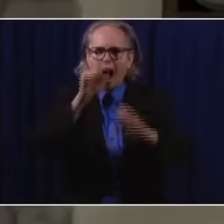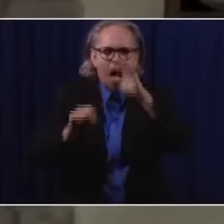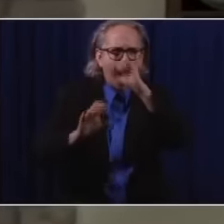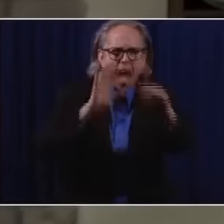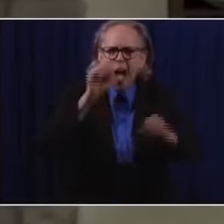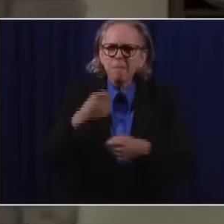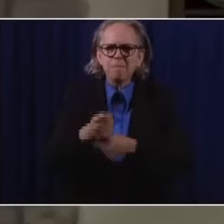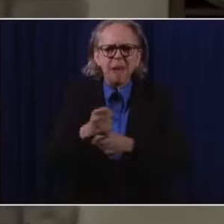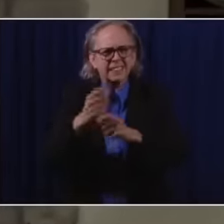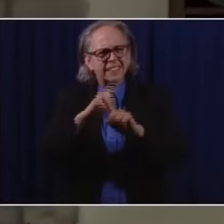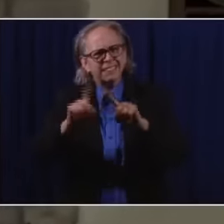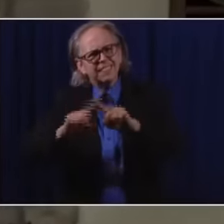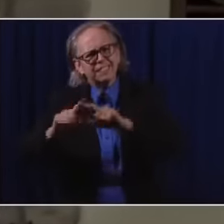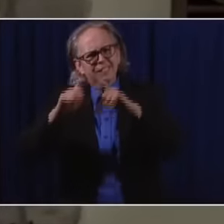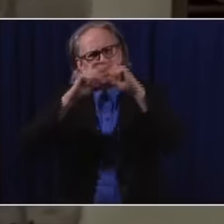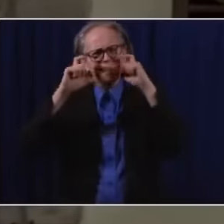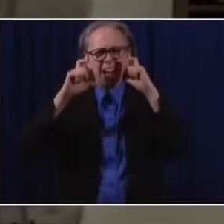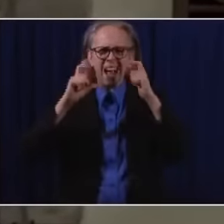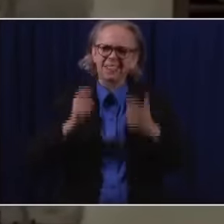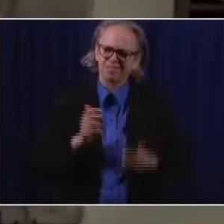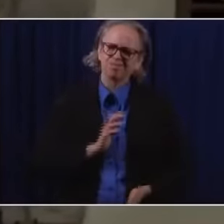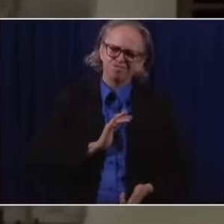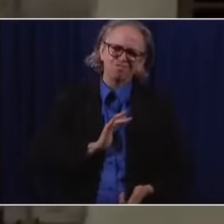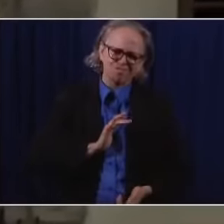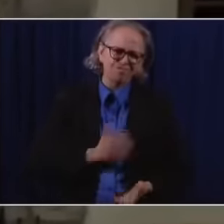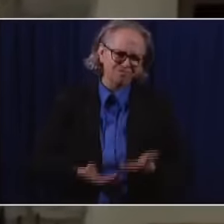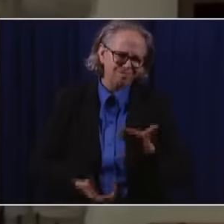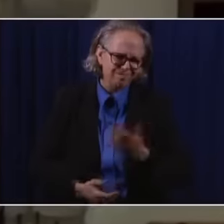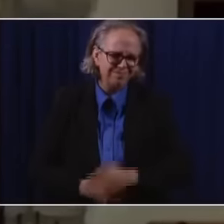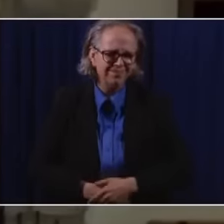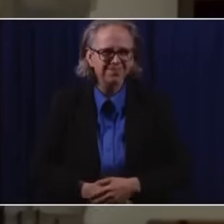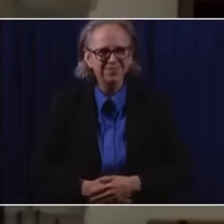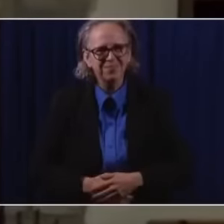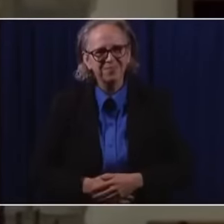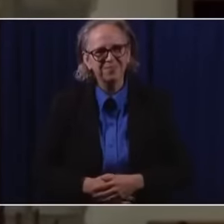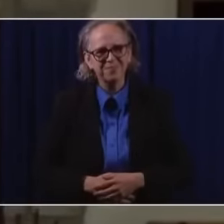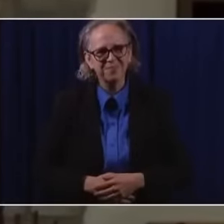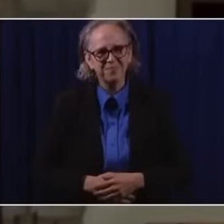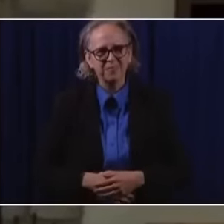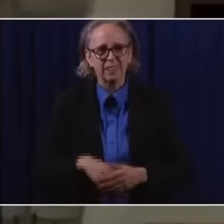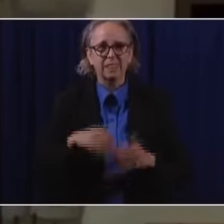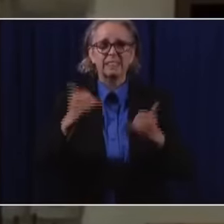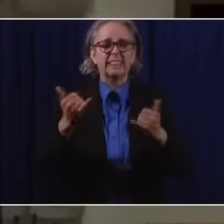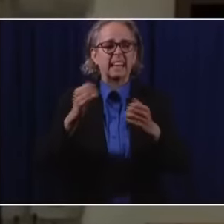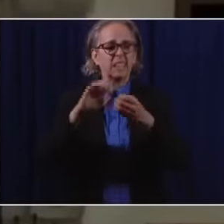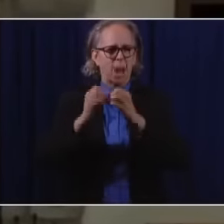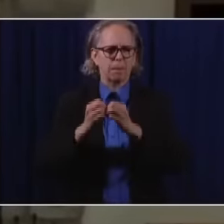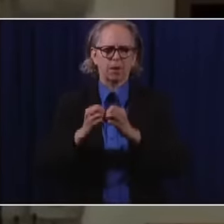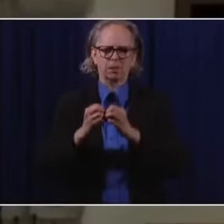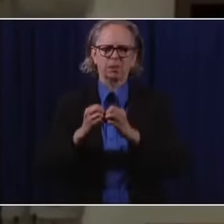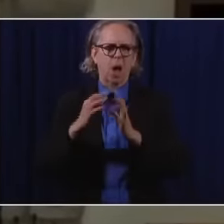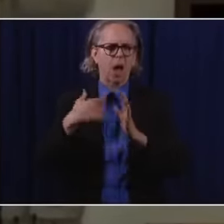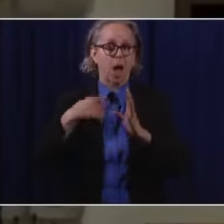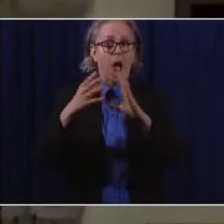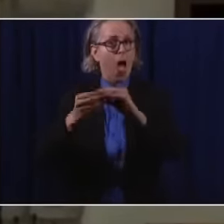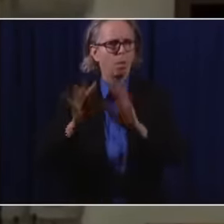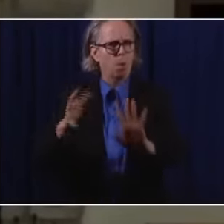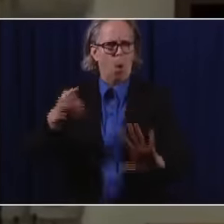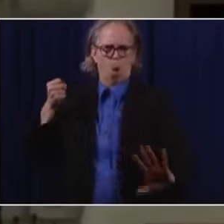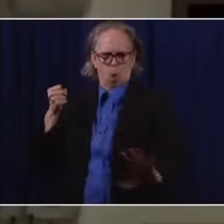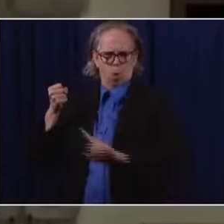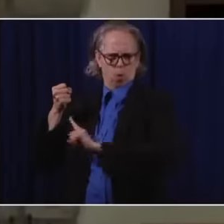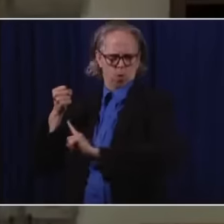Before we go to today's numbers and recount exactly where we